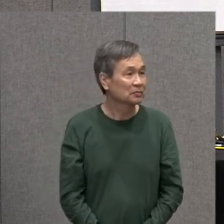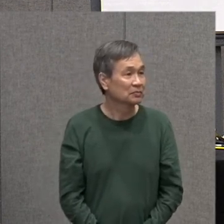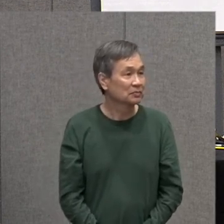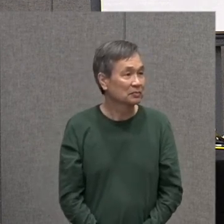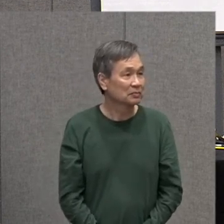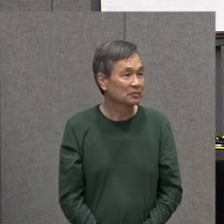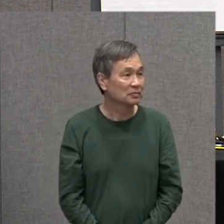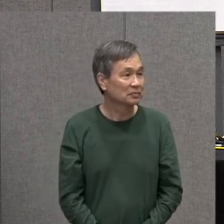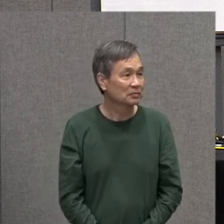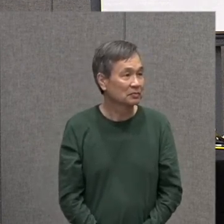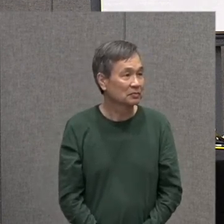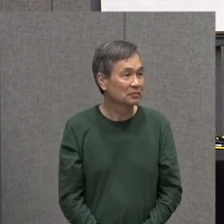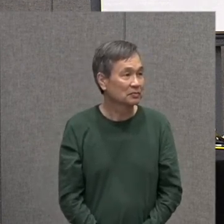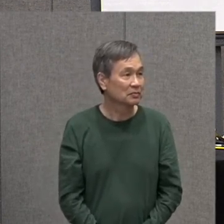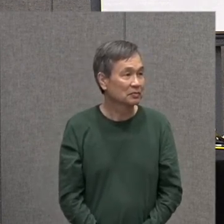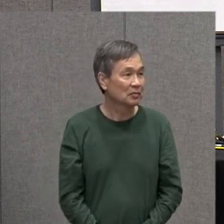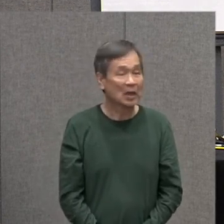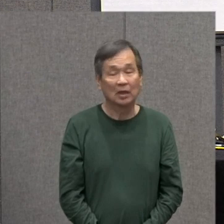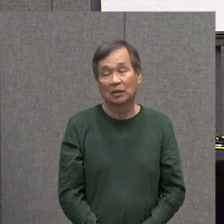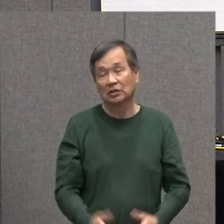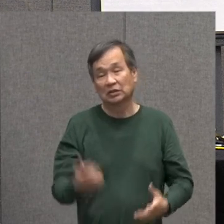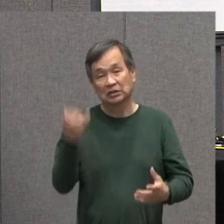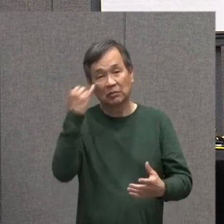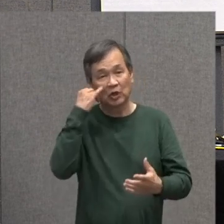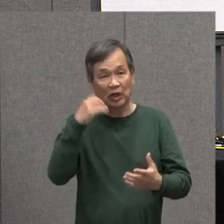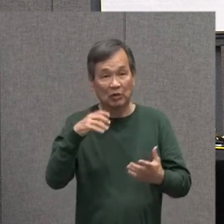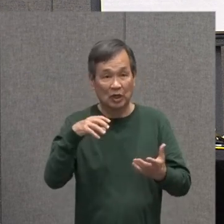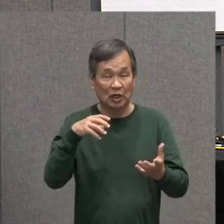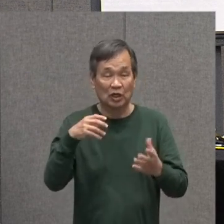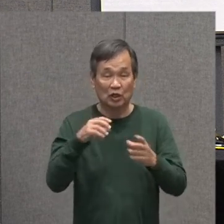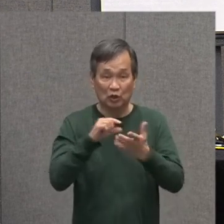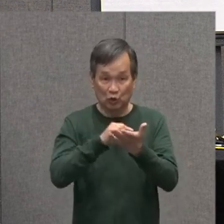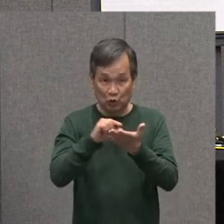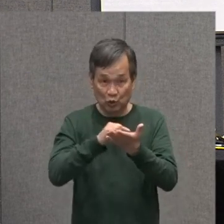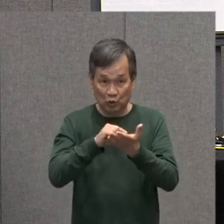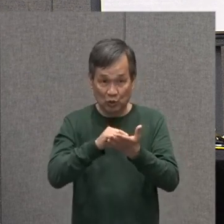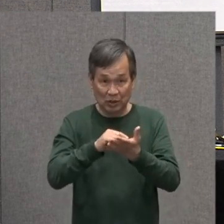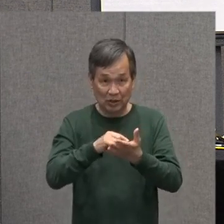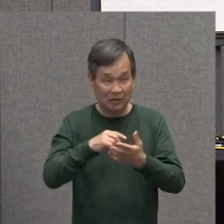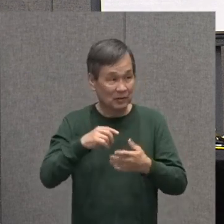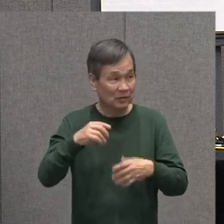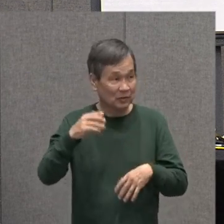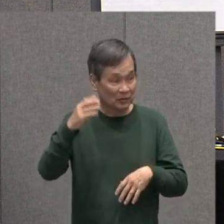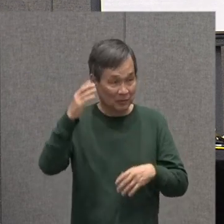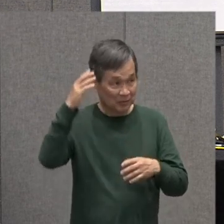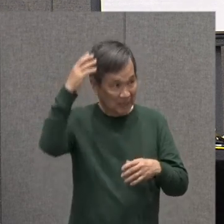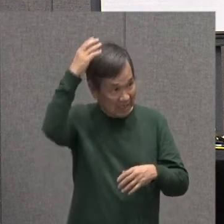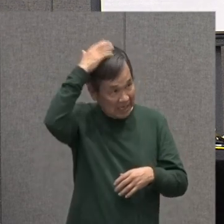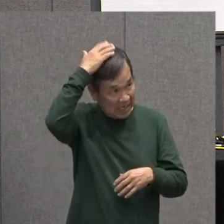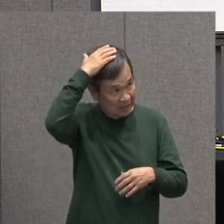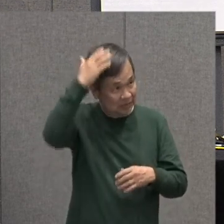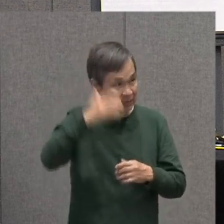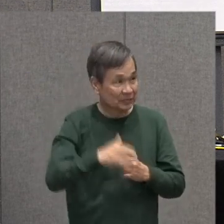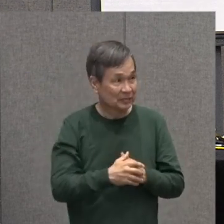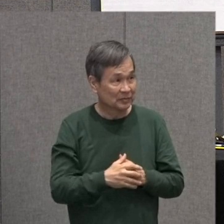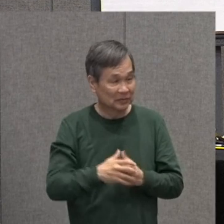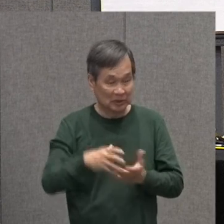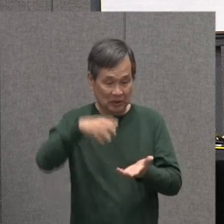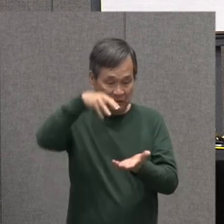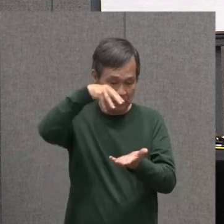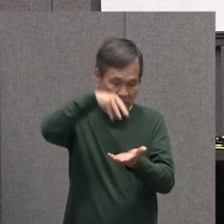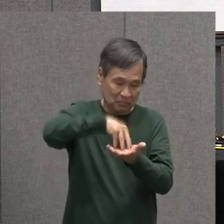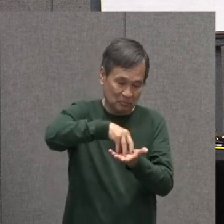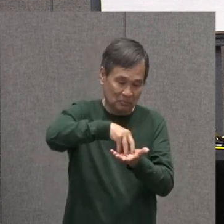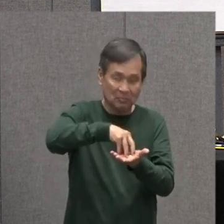So if I were to glue this, say, at the top of my hat, if I had a nice flat area, see how strong that base